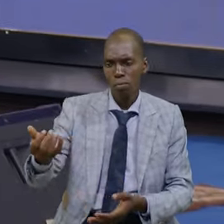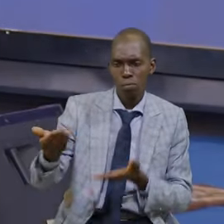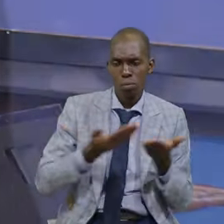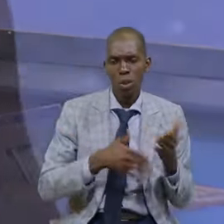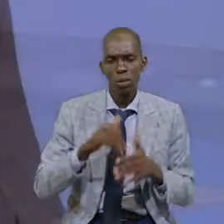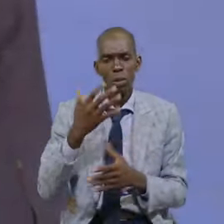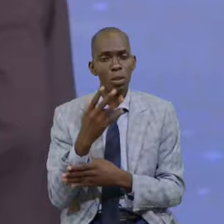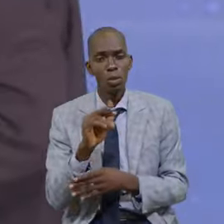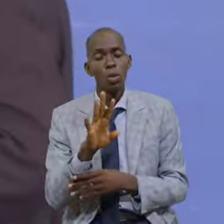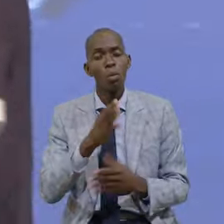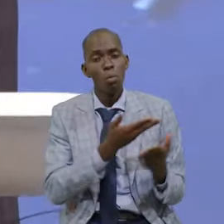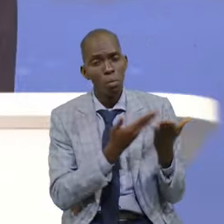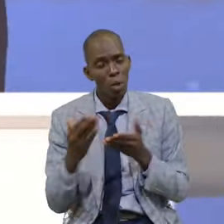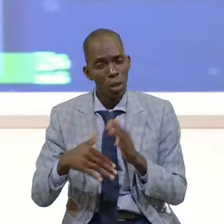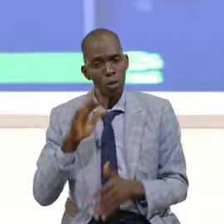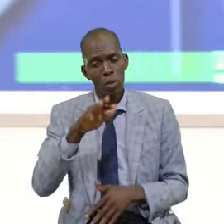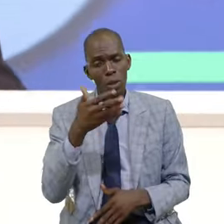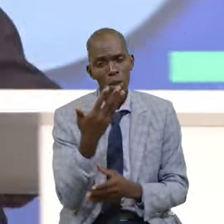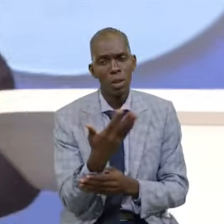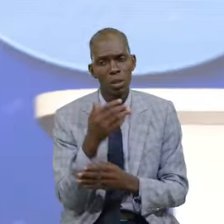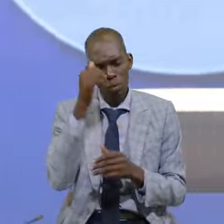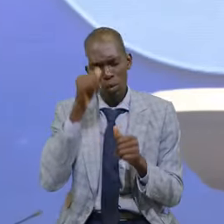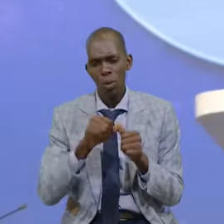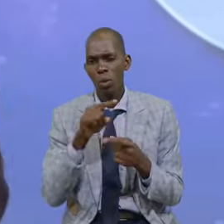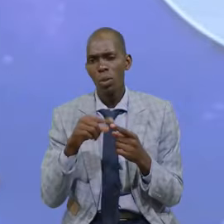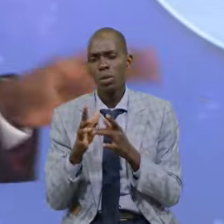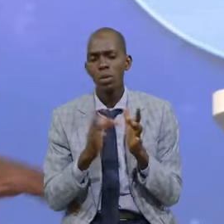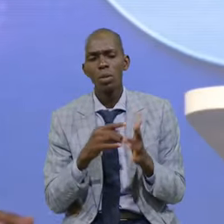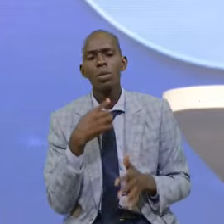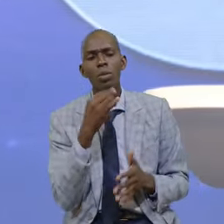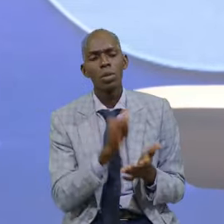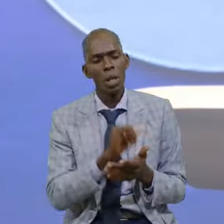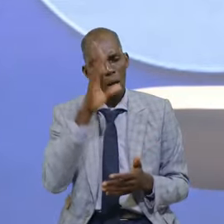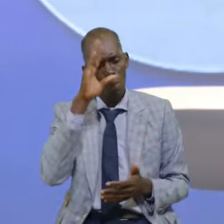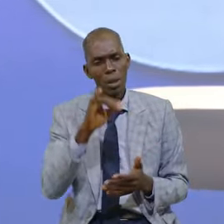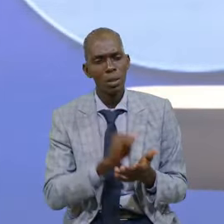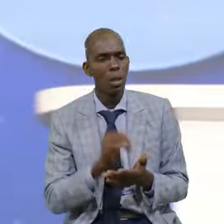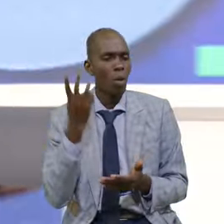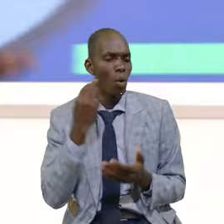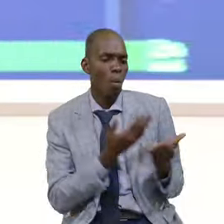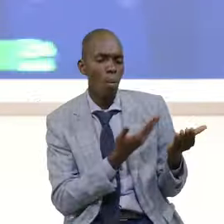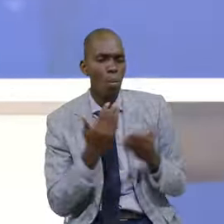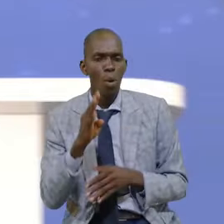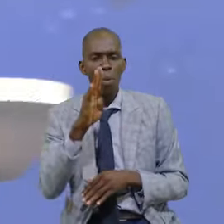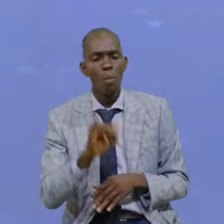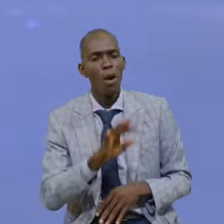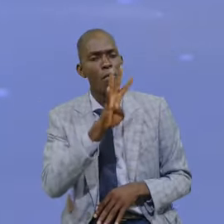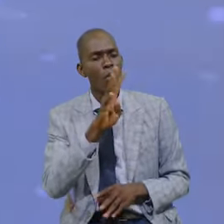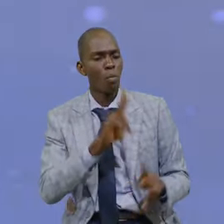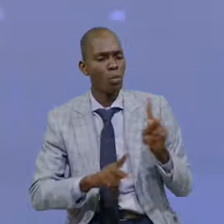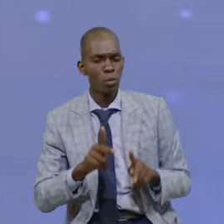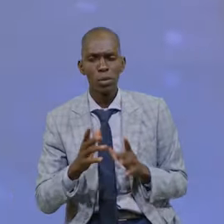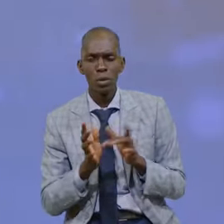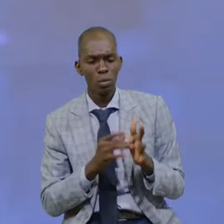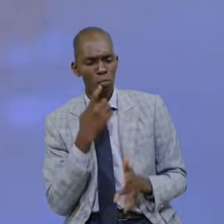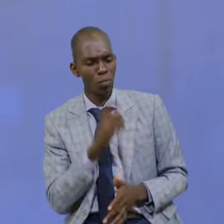hand. Did you hear when he told that man that was brought by four people and he said, arise. He